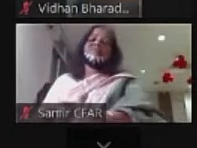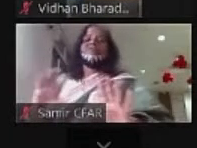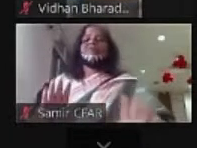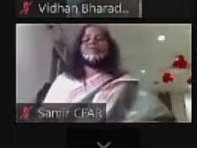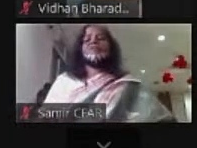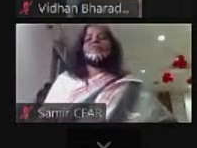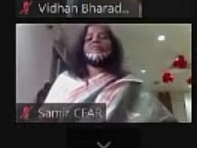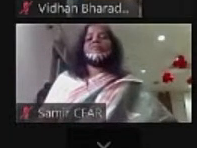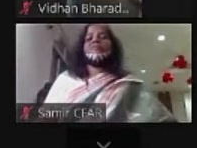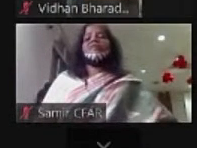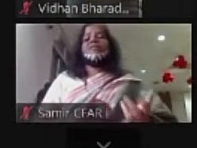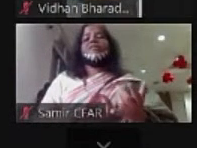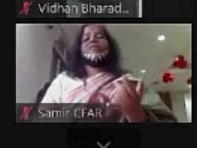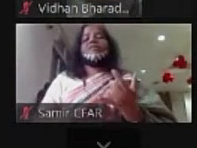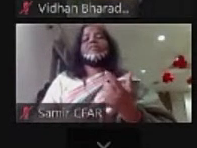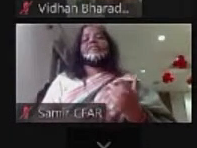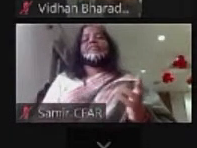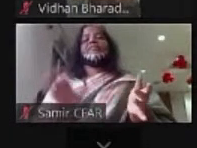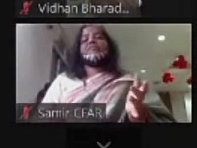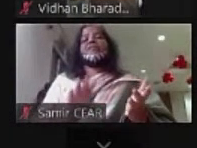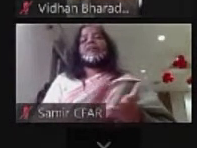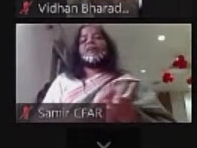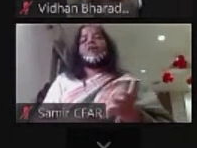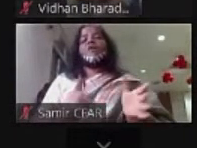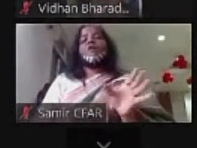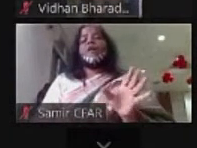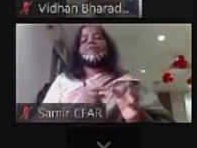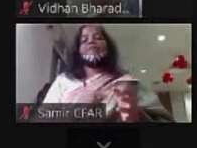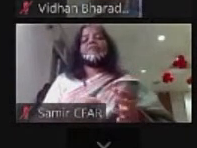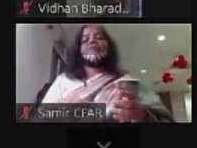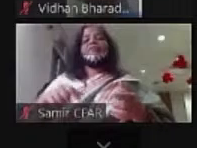them, because for COVID-19,